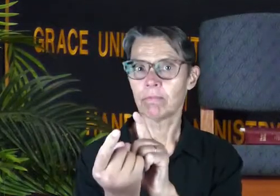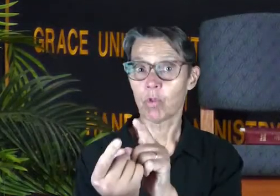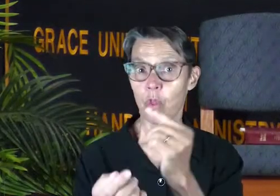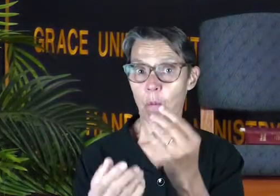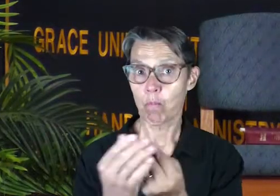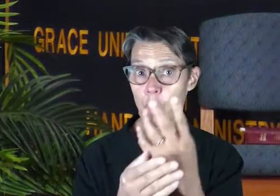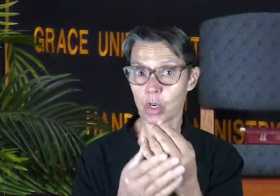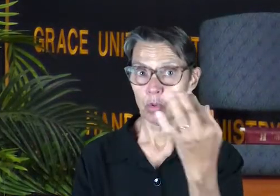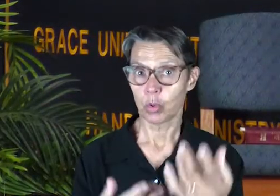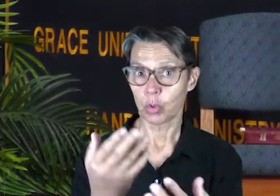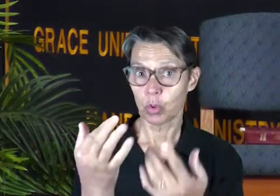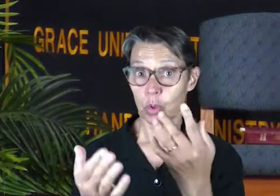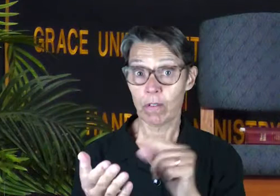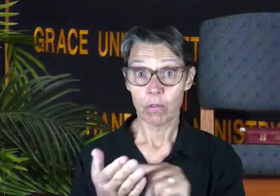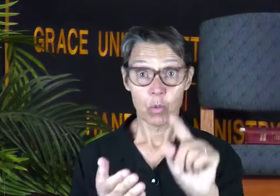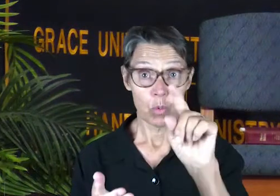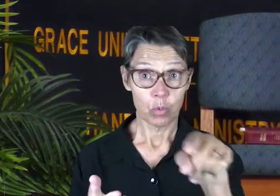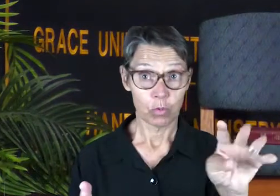1 through 4.